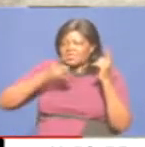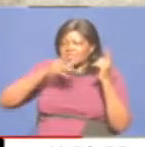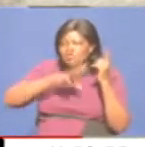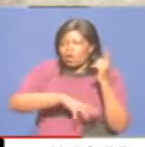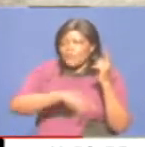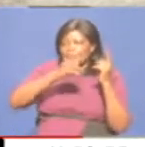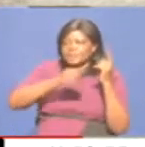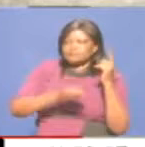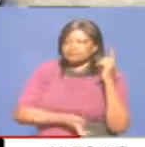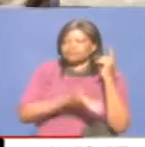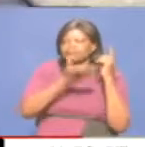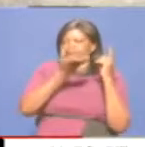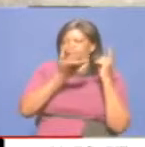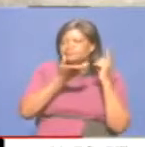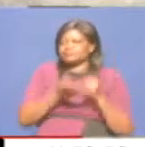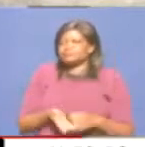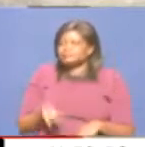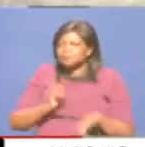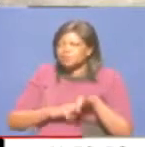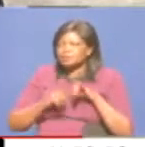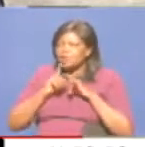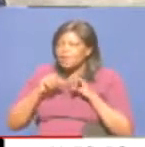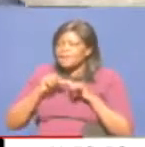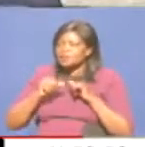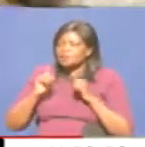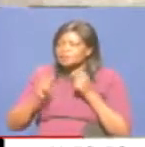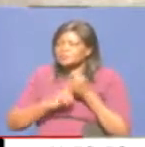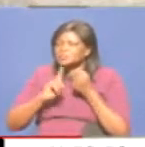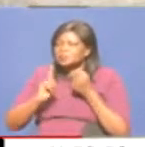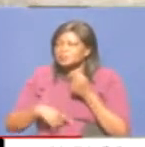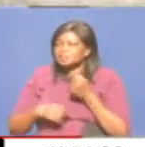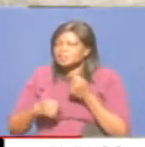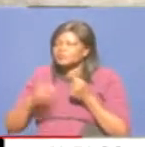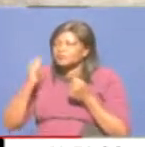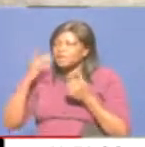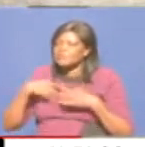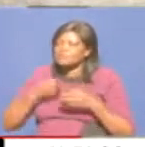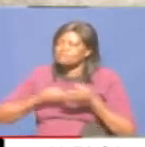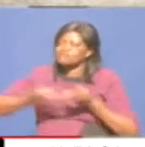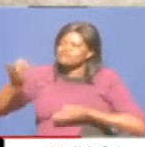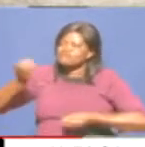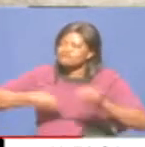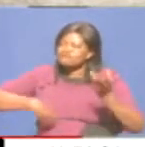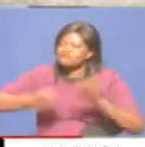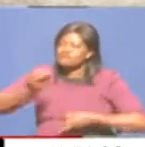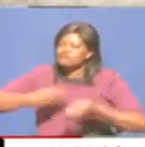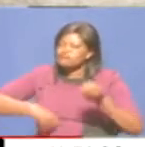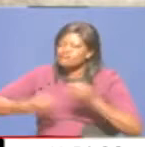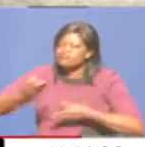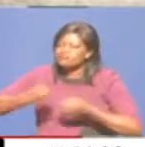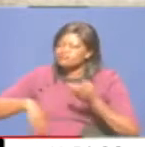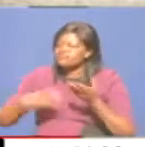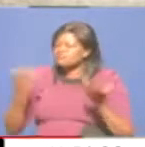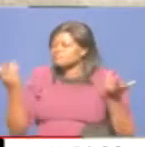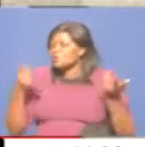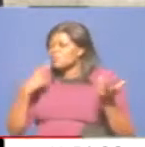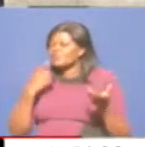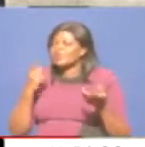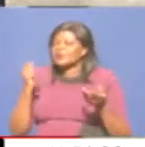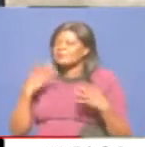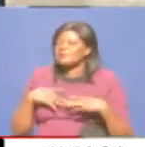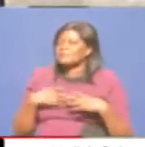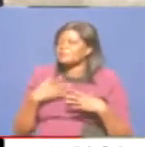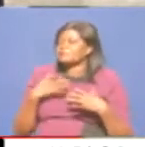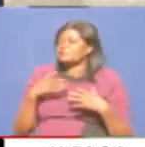about 6,000 shillings for Kenyans mm-hmm. Whichever caliber they will be